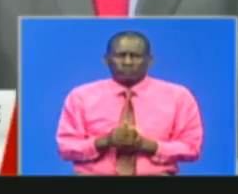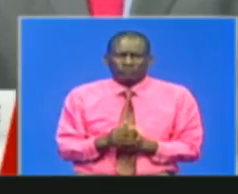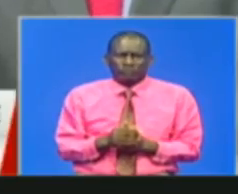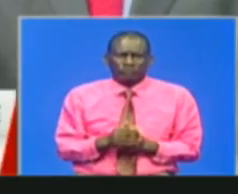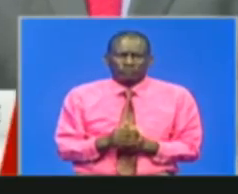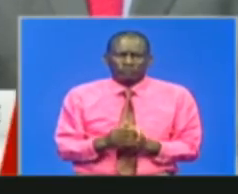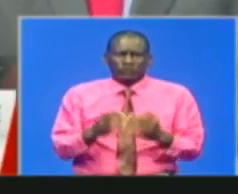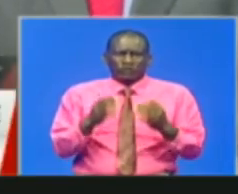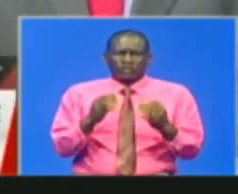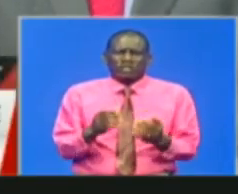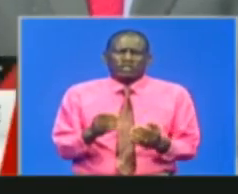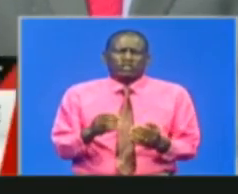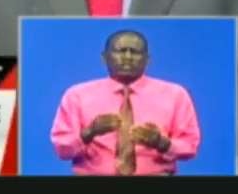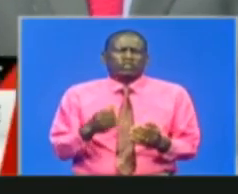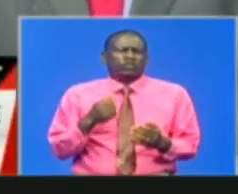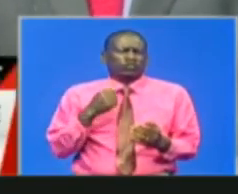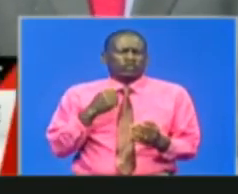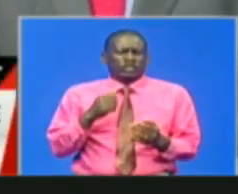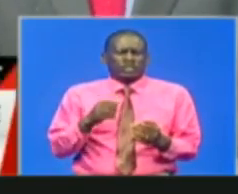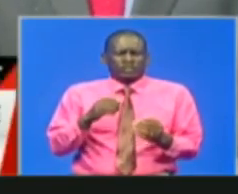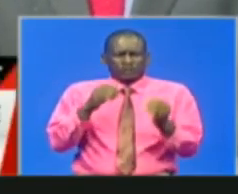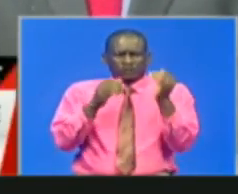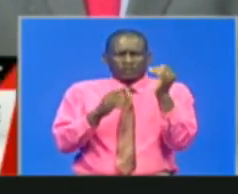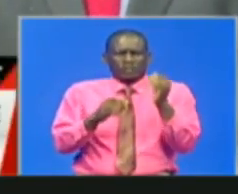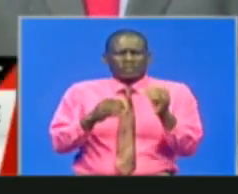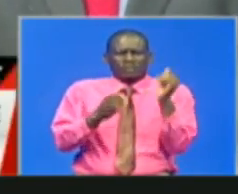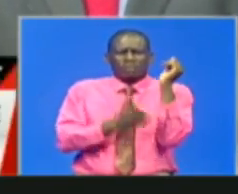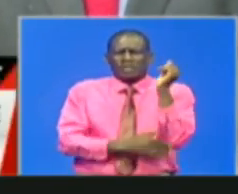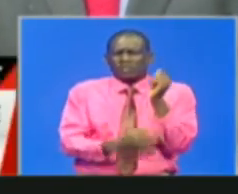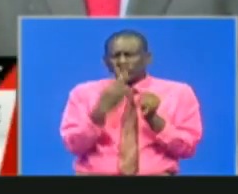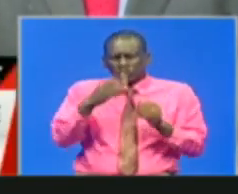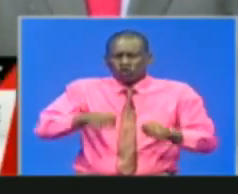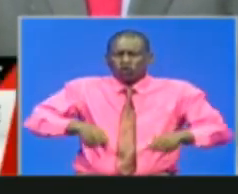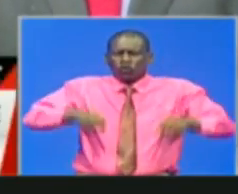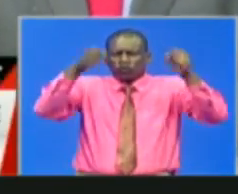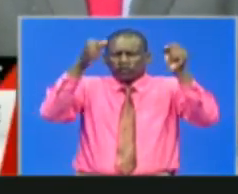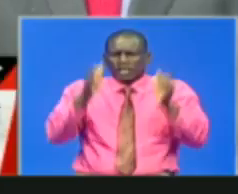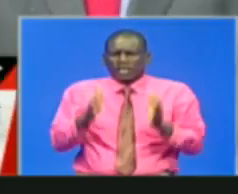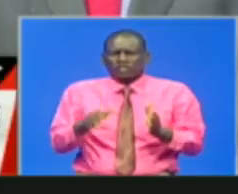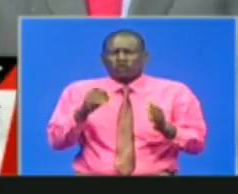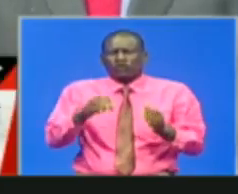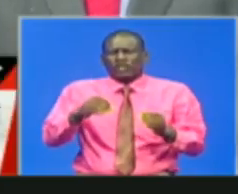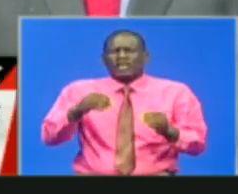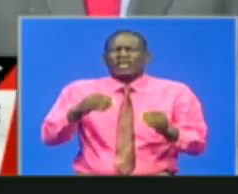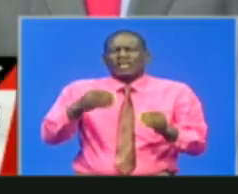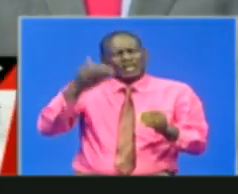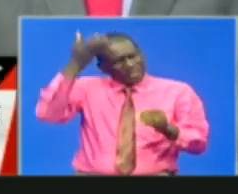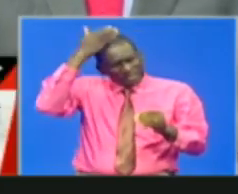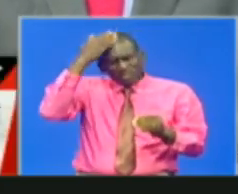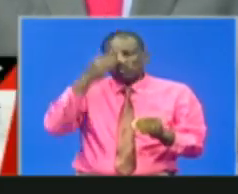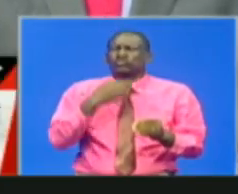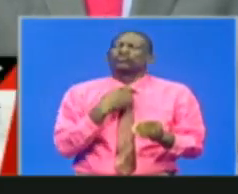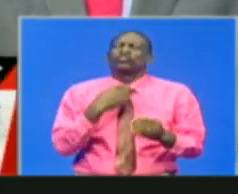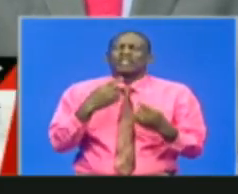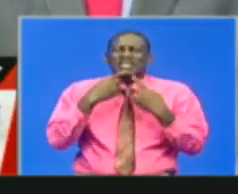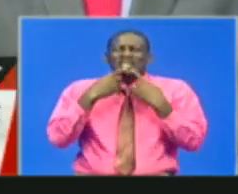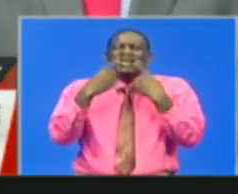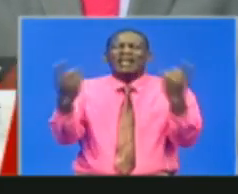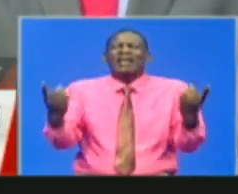It is disheartening to hear officials of the nursing union declare that they will